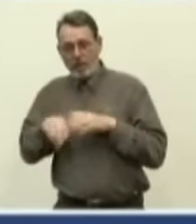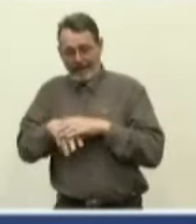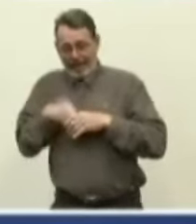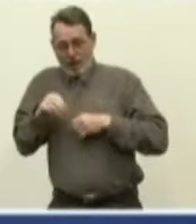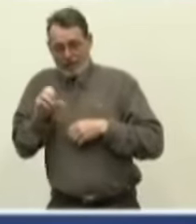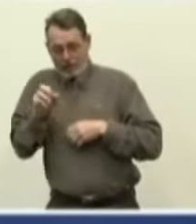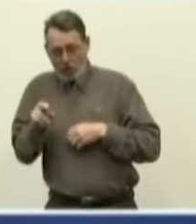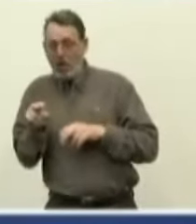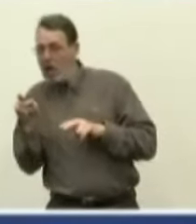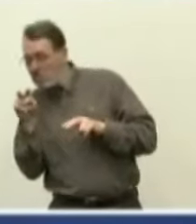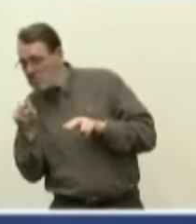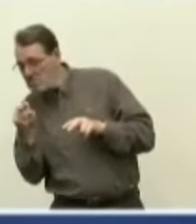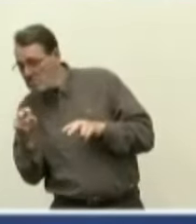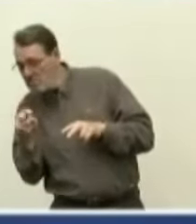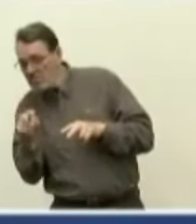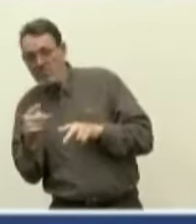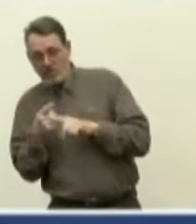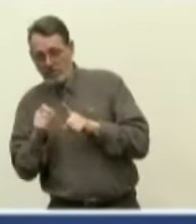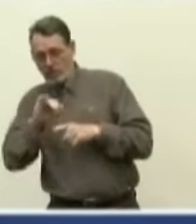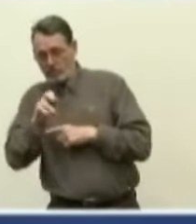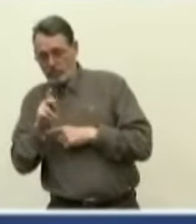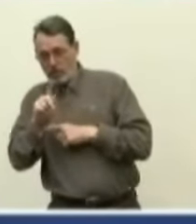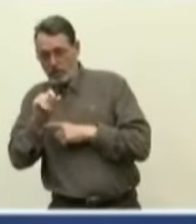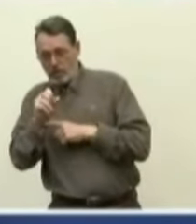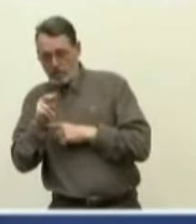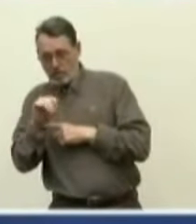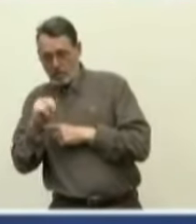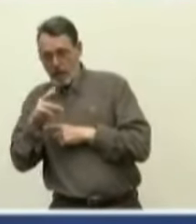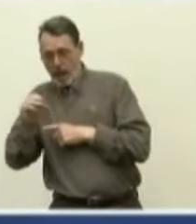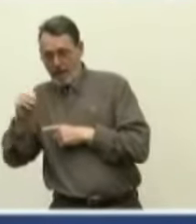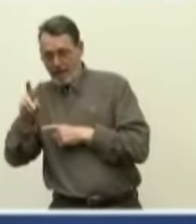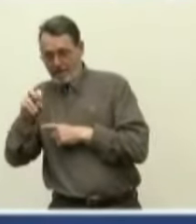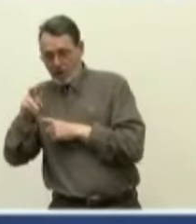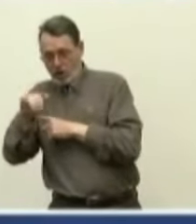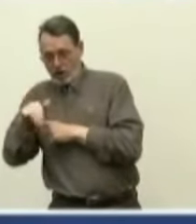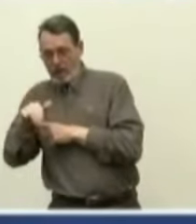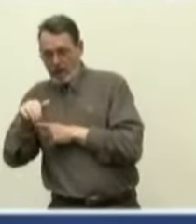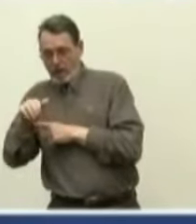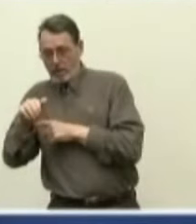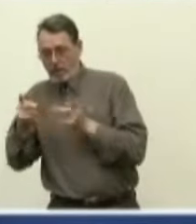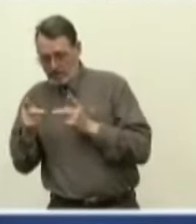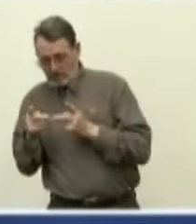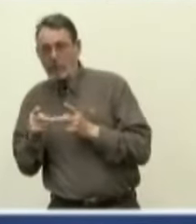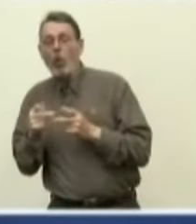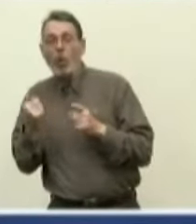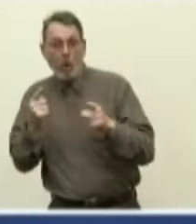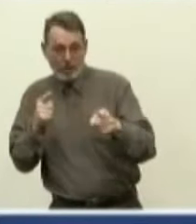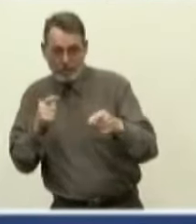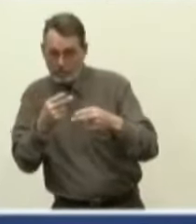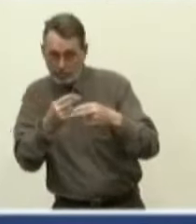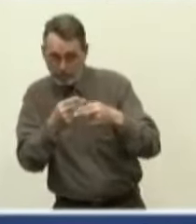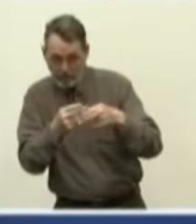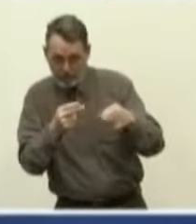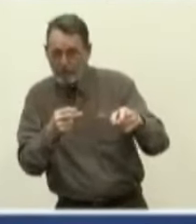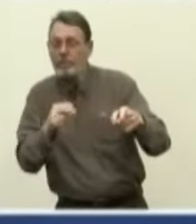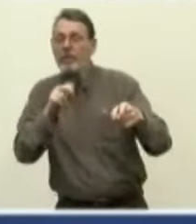London Alley and Varney Place. One of the suspects, later identified as Xavier Pittman